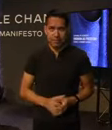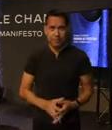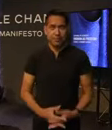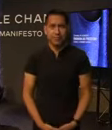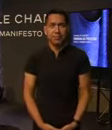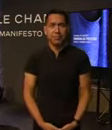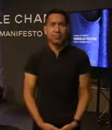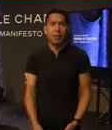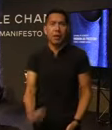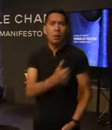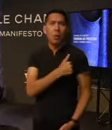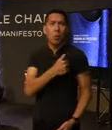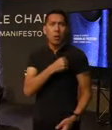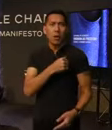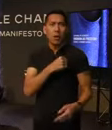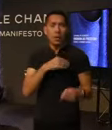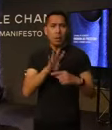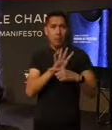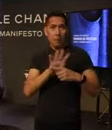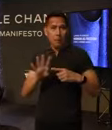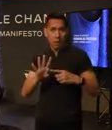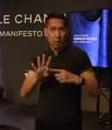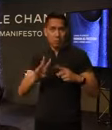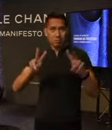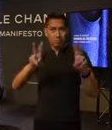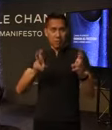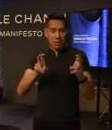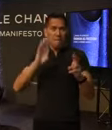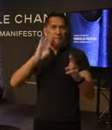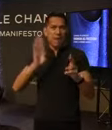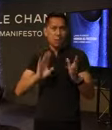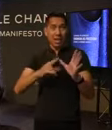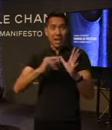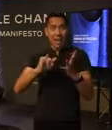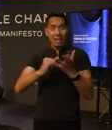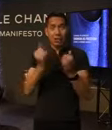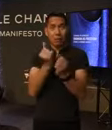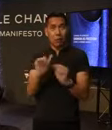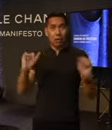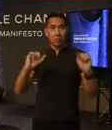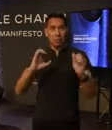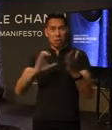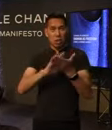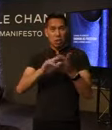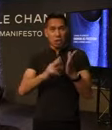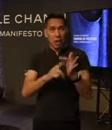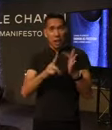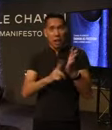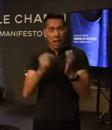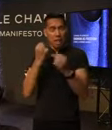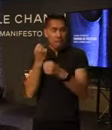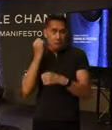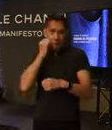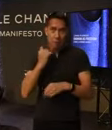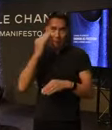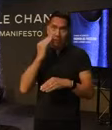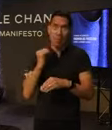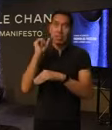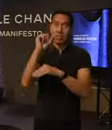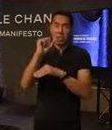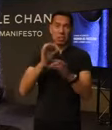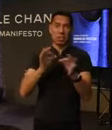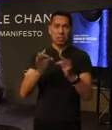This morning's panel is titled Fashion as Freedom, Chanel and Feminist Design. Although Gabrielle Chanel herself